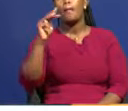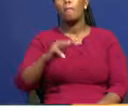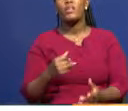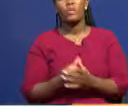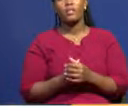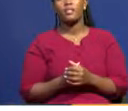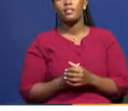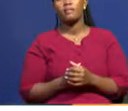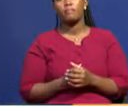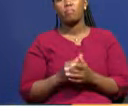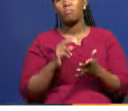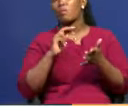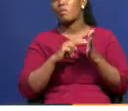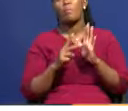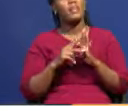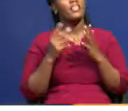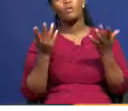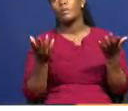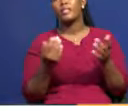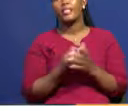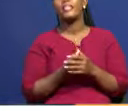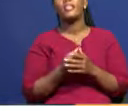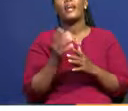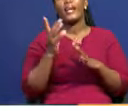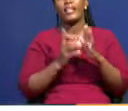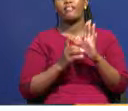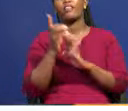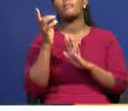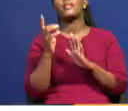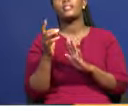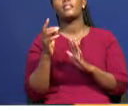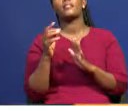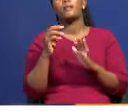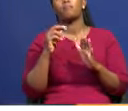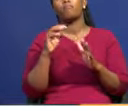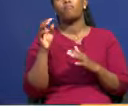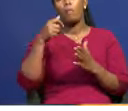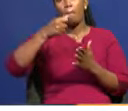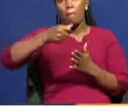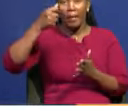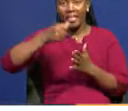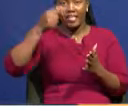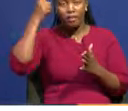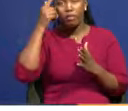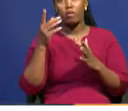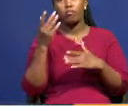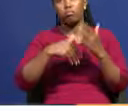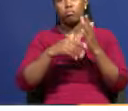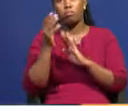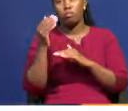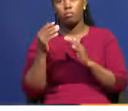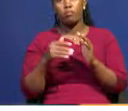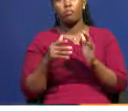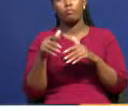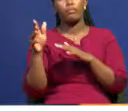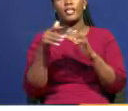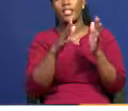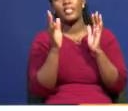What is it? A development budget for infrastructure, they deducted around 90 million. Okay?